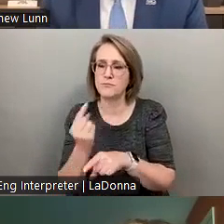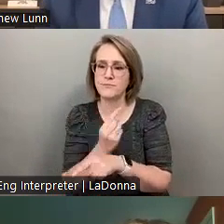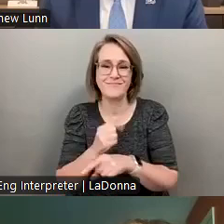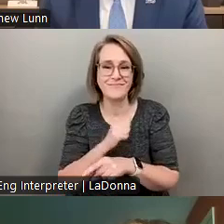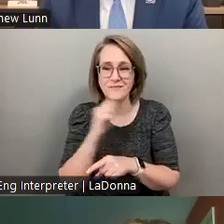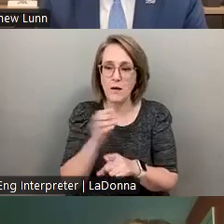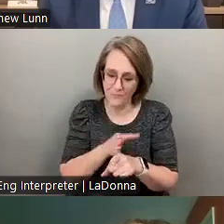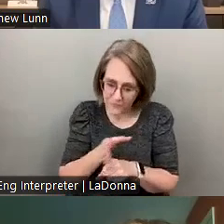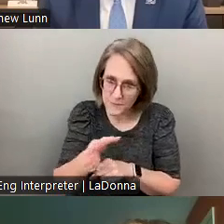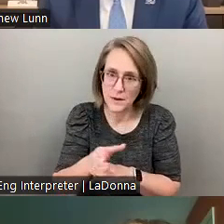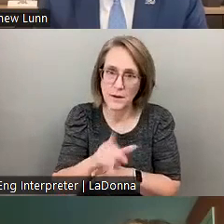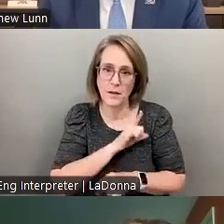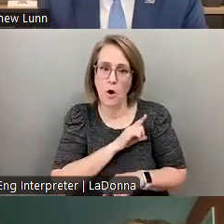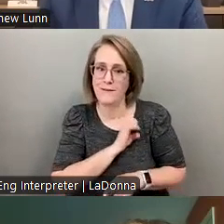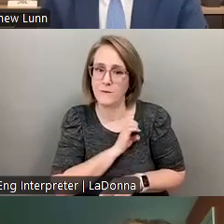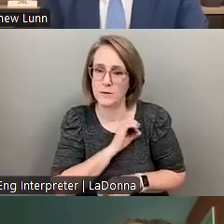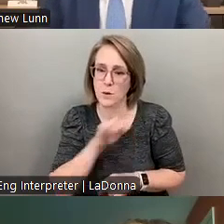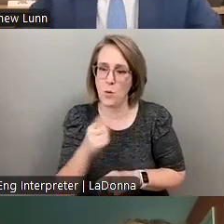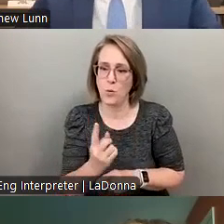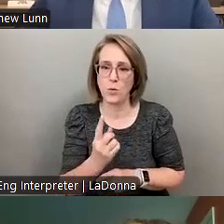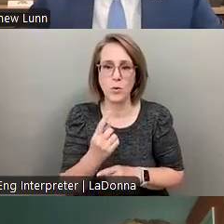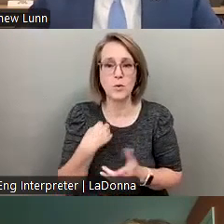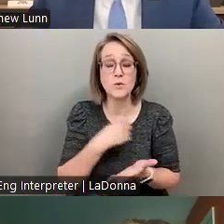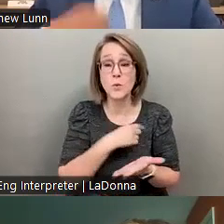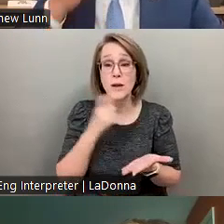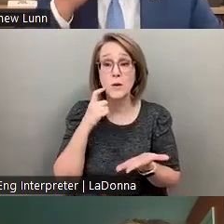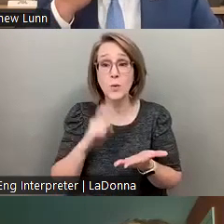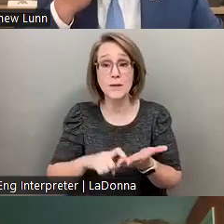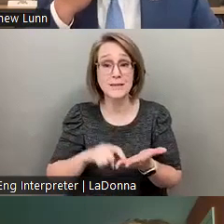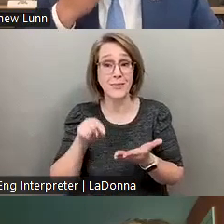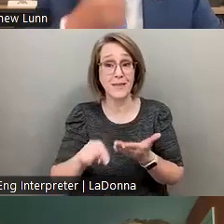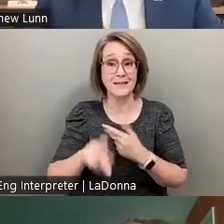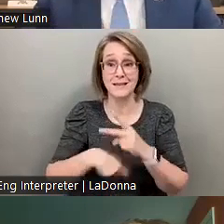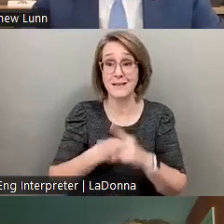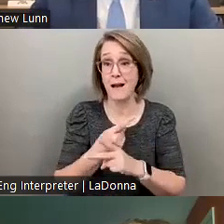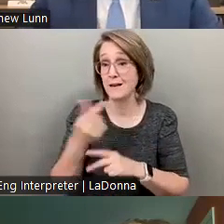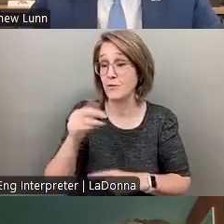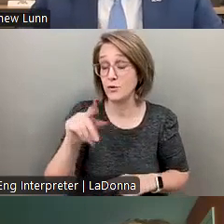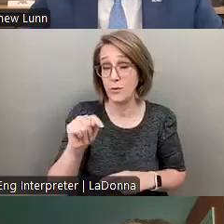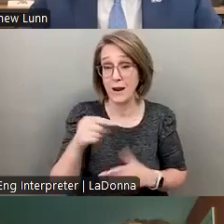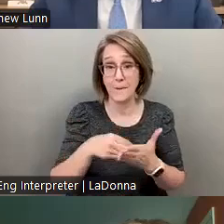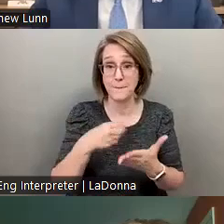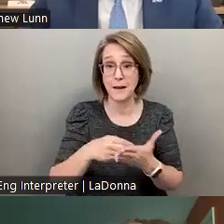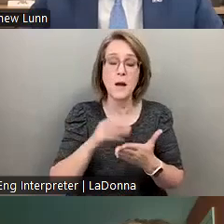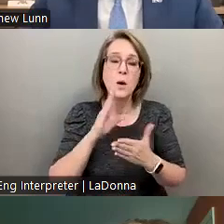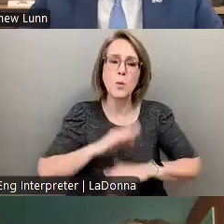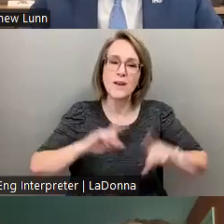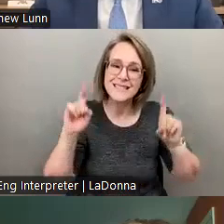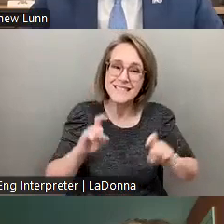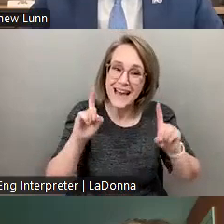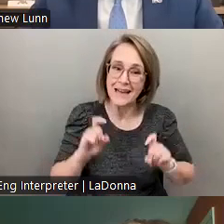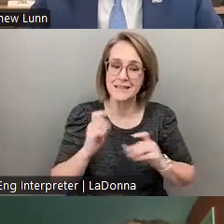law enforcement. And we find that this federal grant money is able to test innovation in areas that maybe the